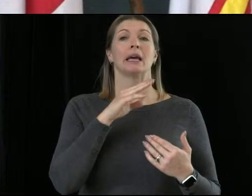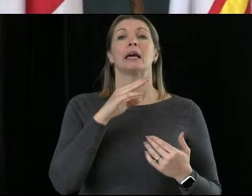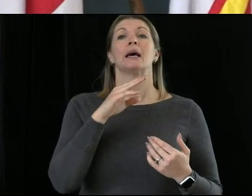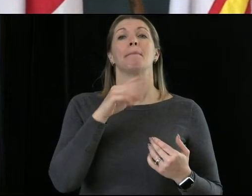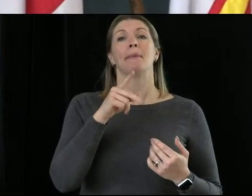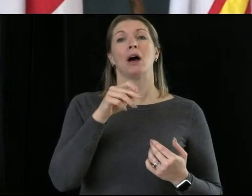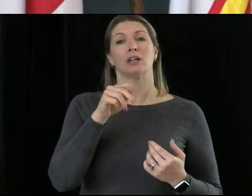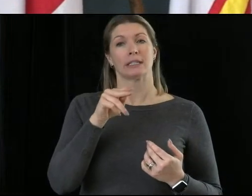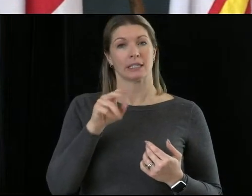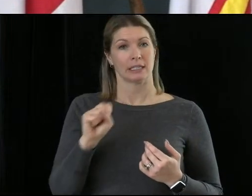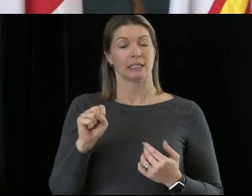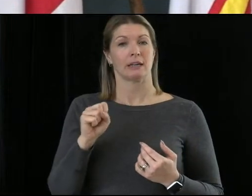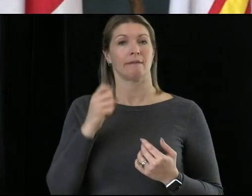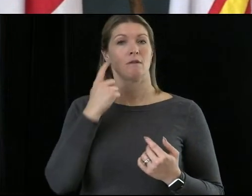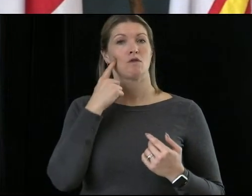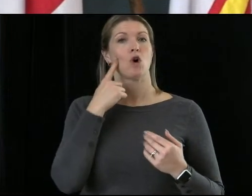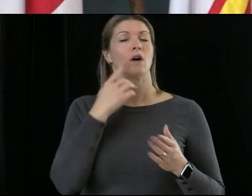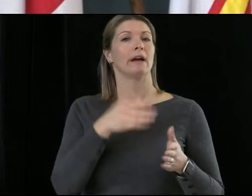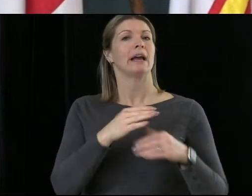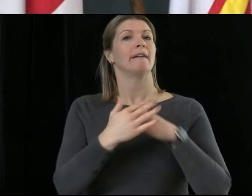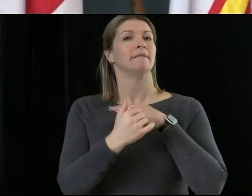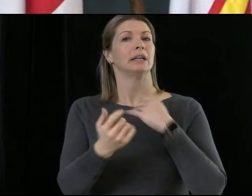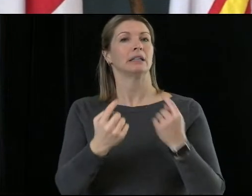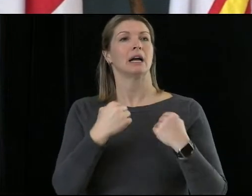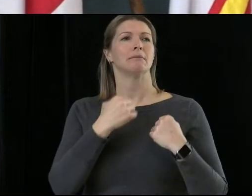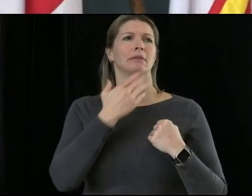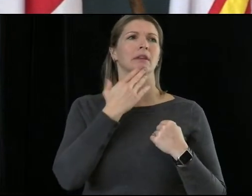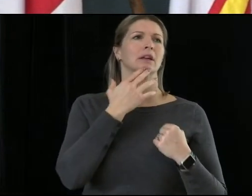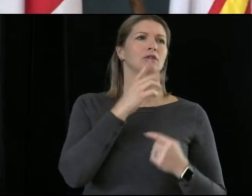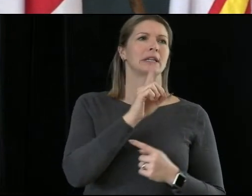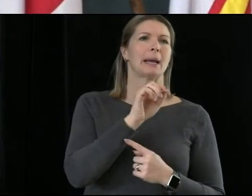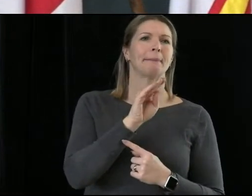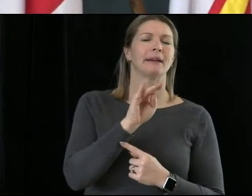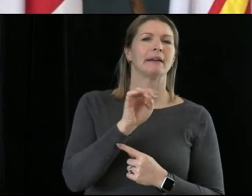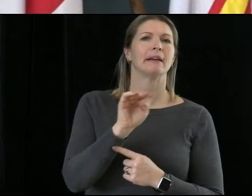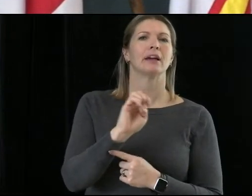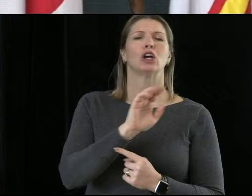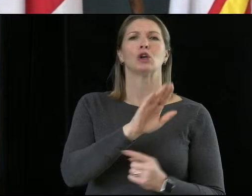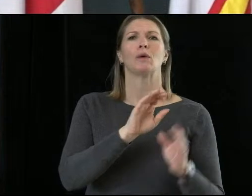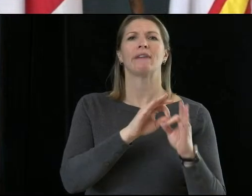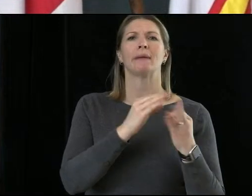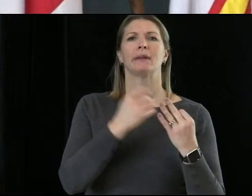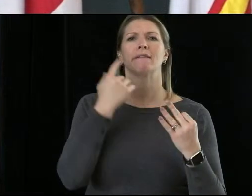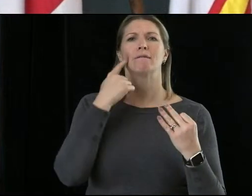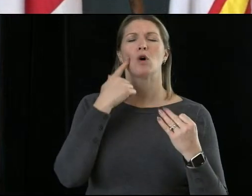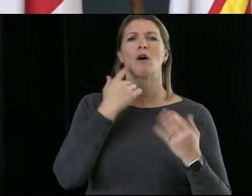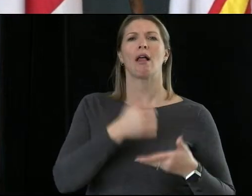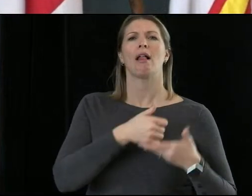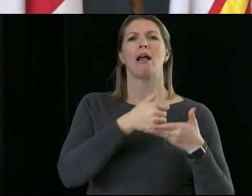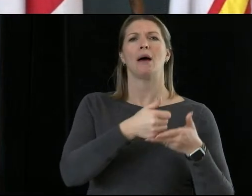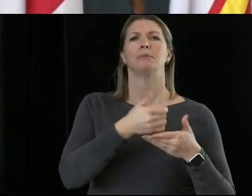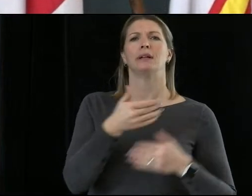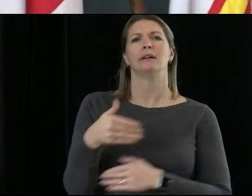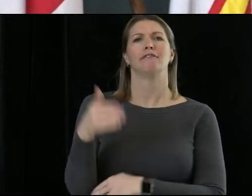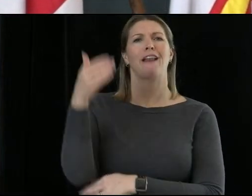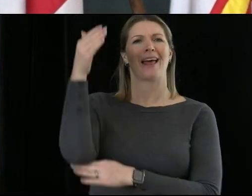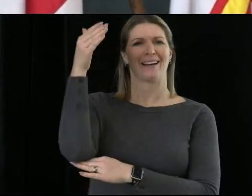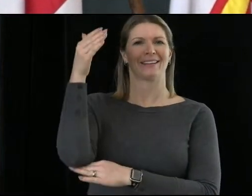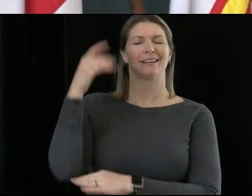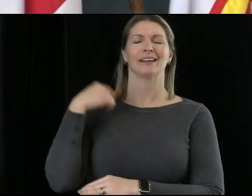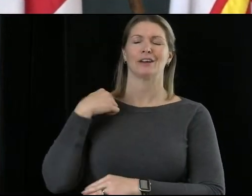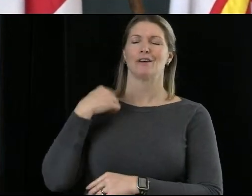to be represented here today. Thank you, Debbie and the Hibbs family, for raising the purple flag and ensuring